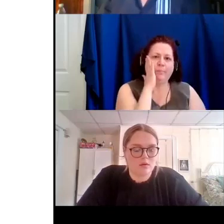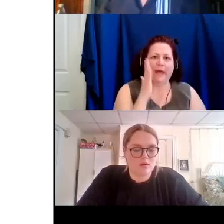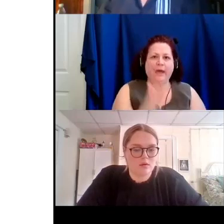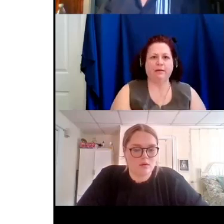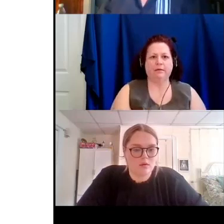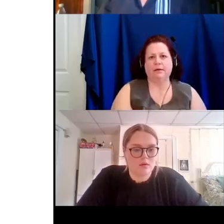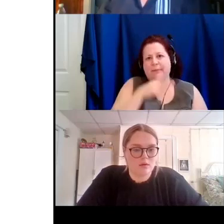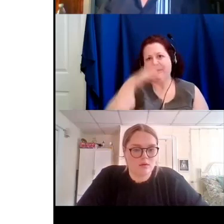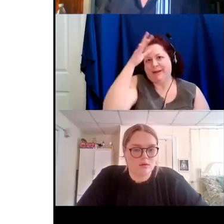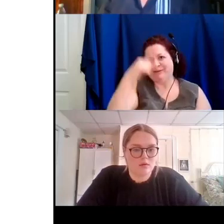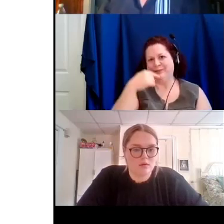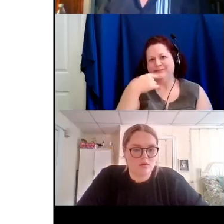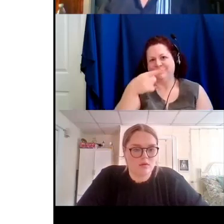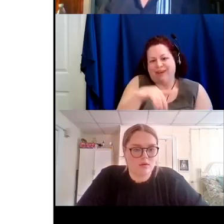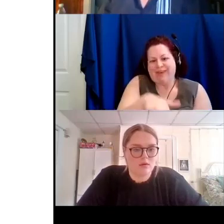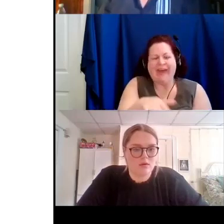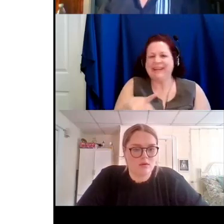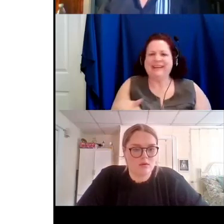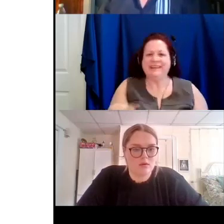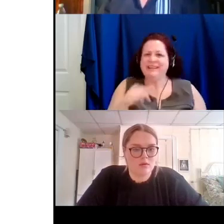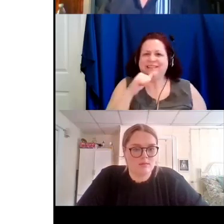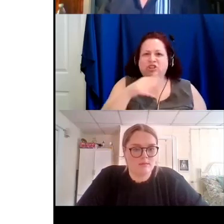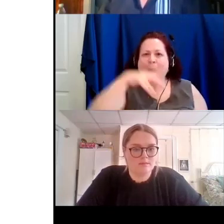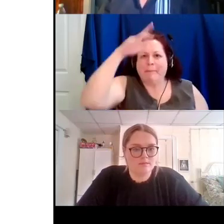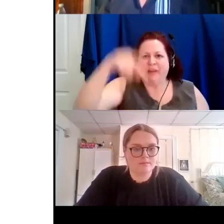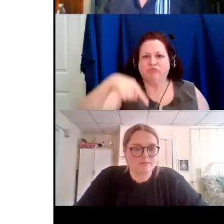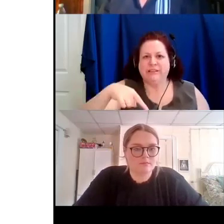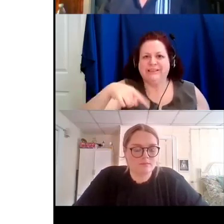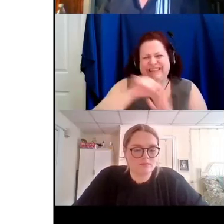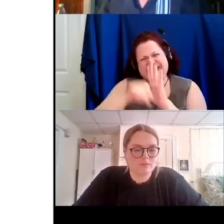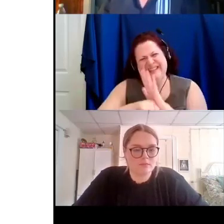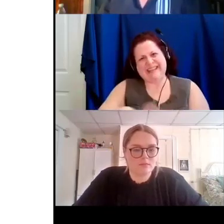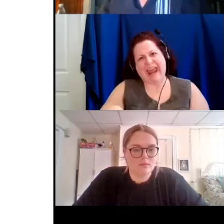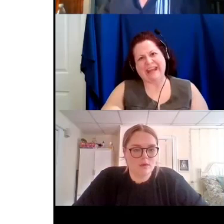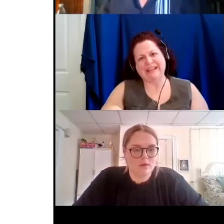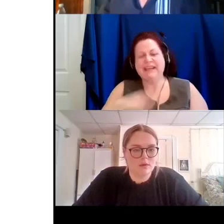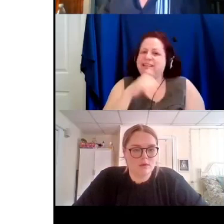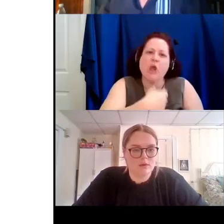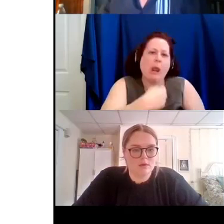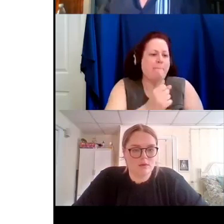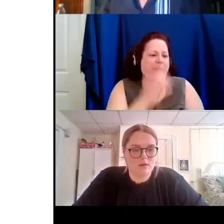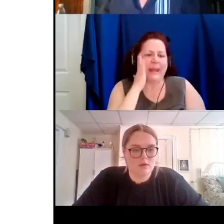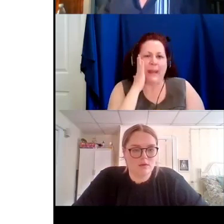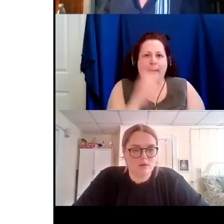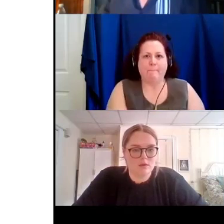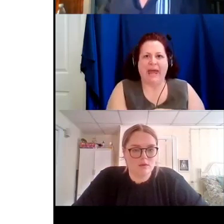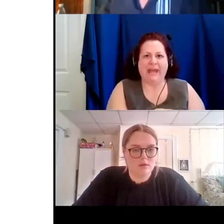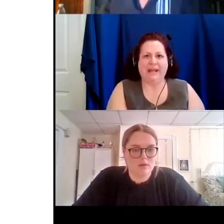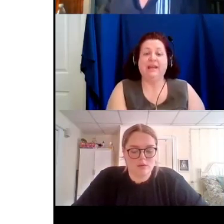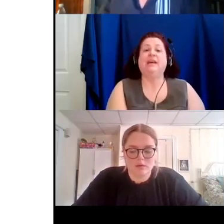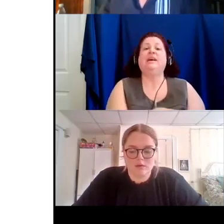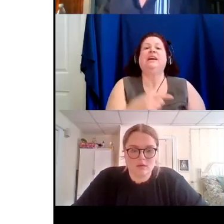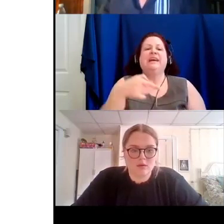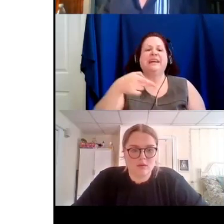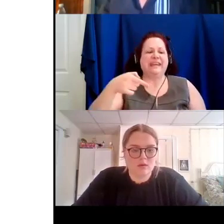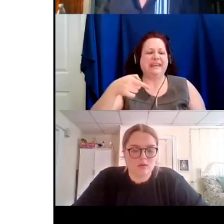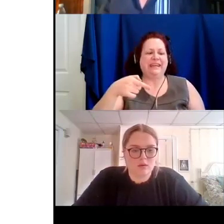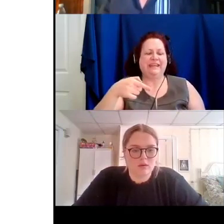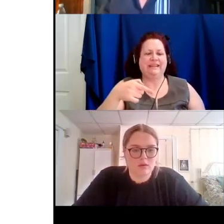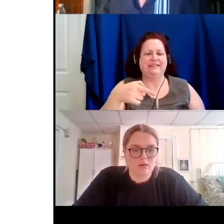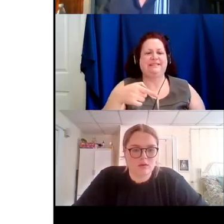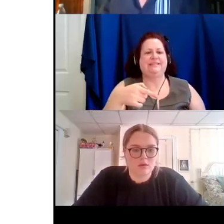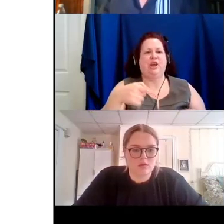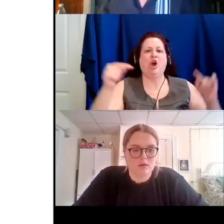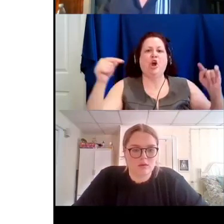parents would say to me. But these are not the parents. This is the state, and it's not making the bed or going to the party. It is the infliction of pain on a human